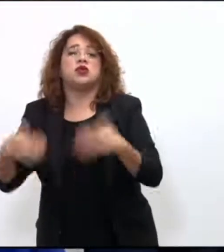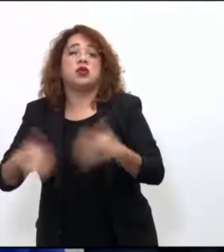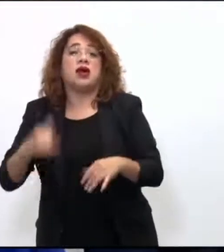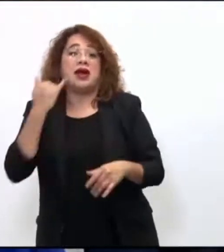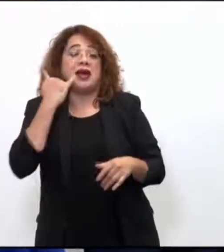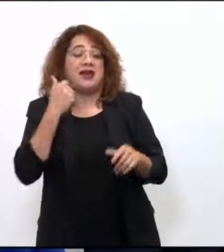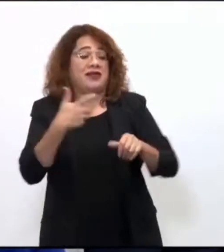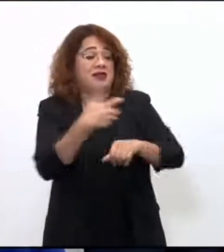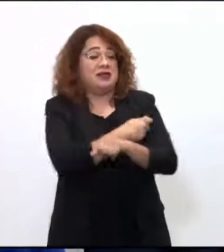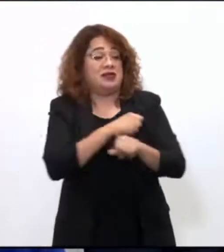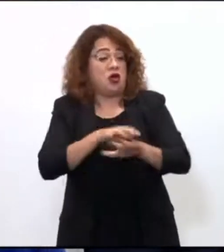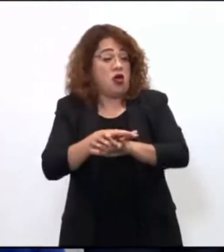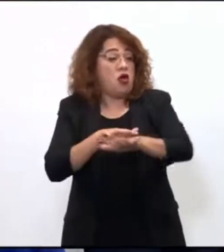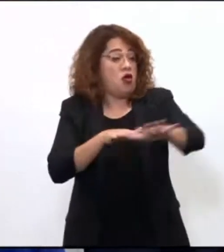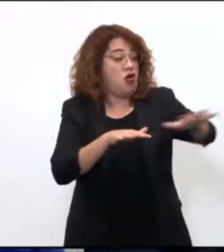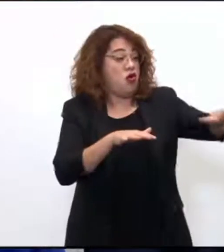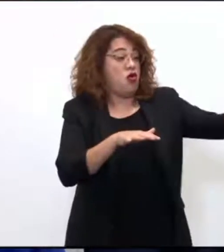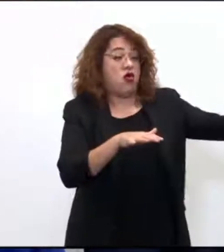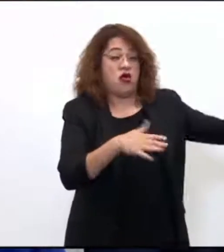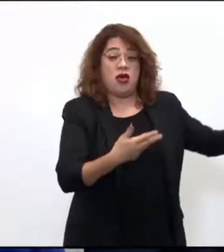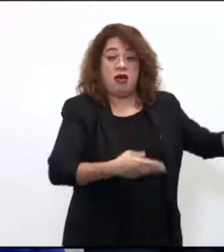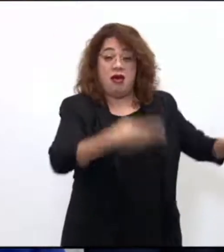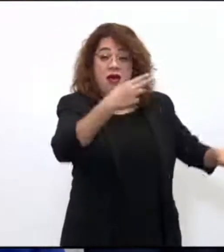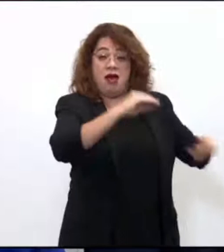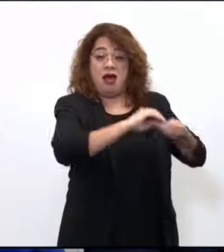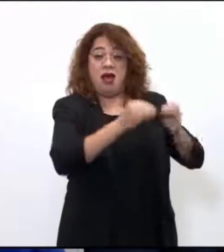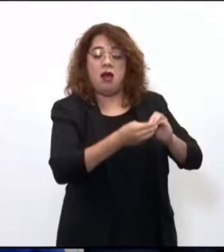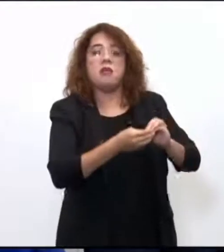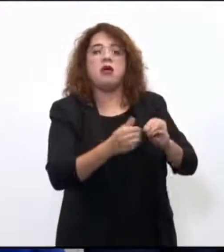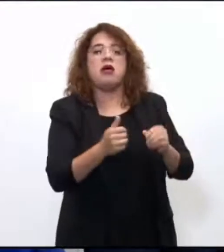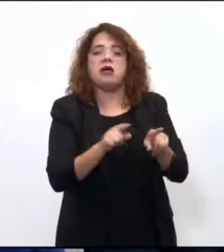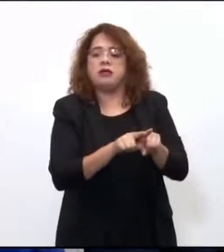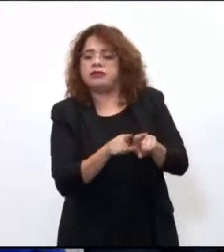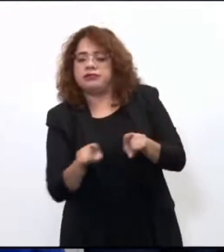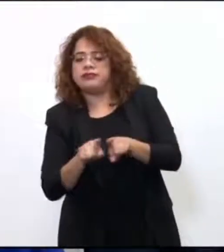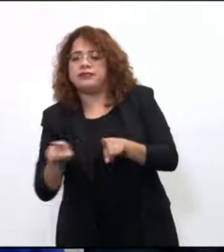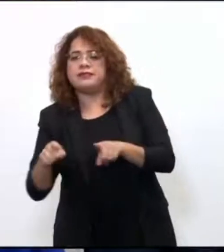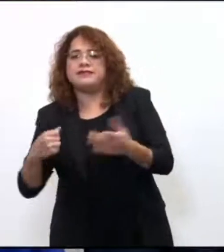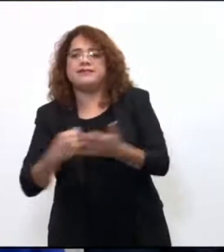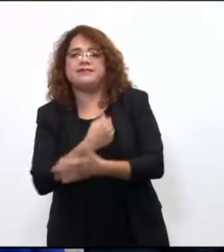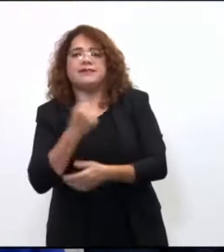form. So please get vaccinated and don't skip your second dose.